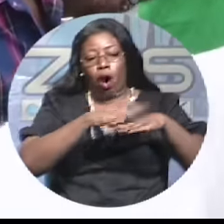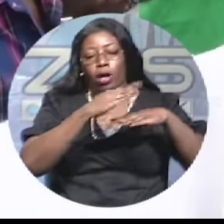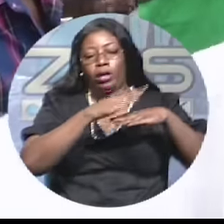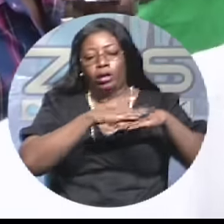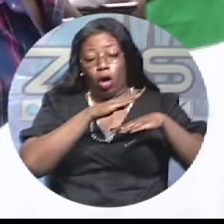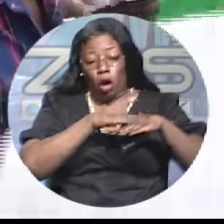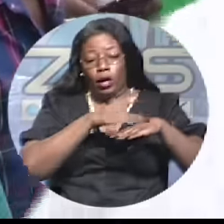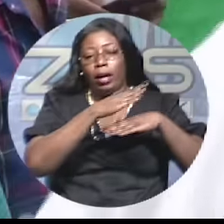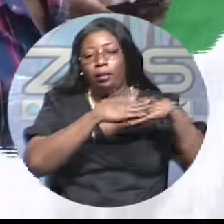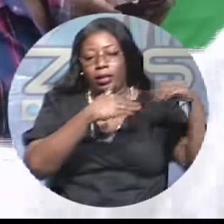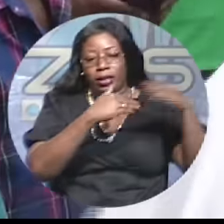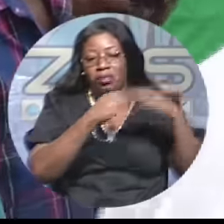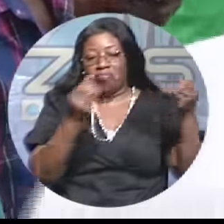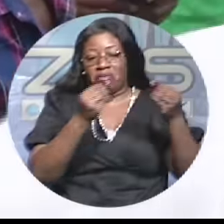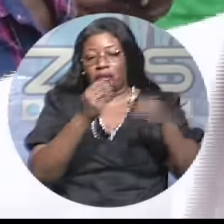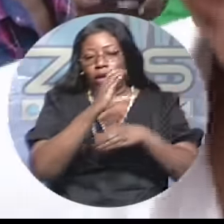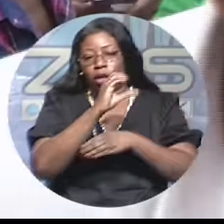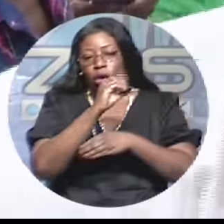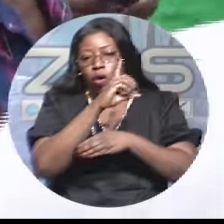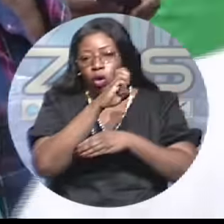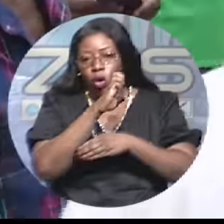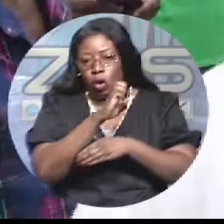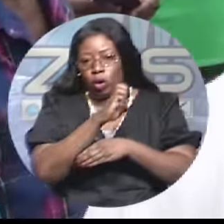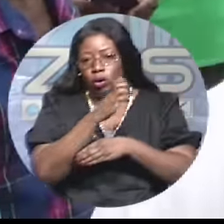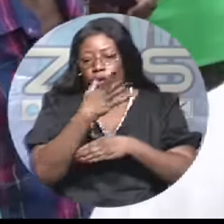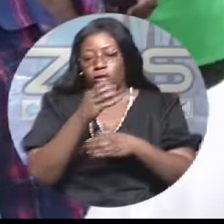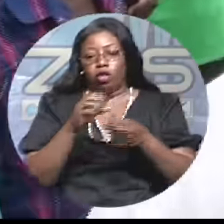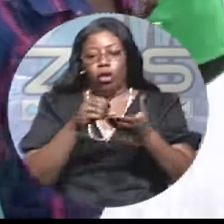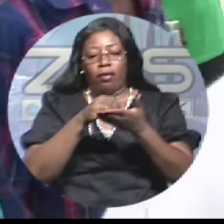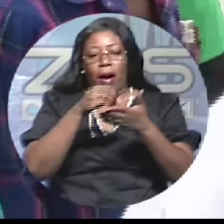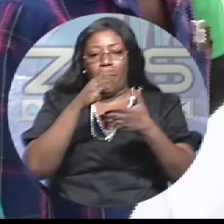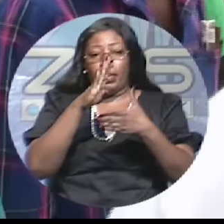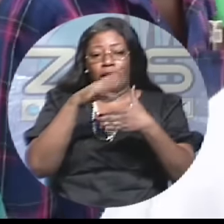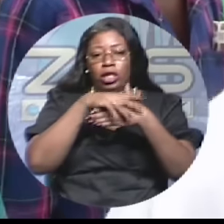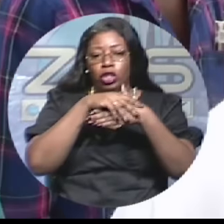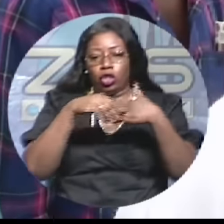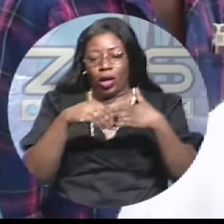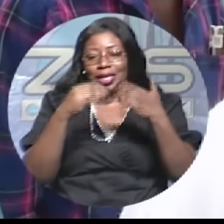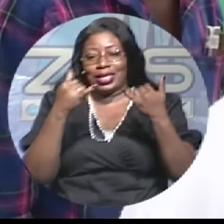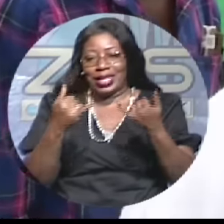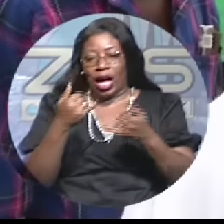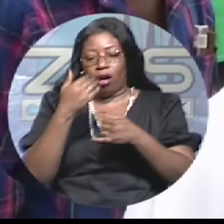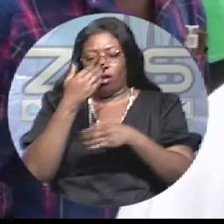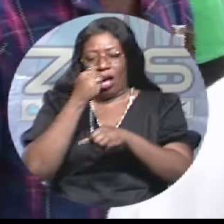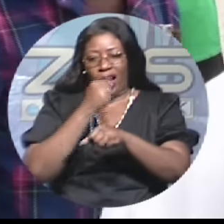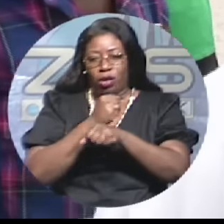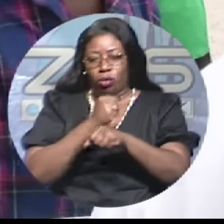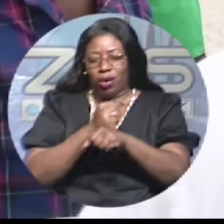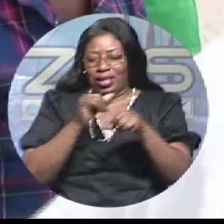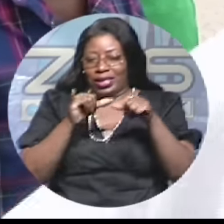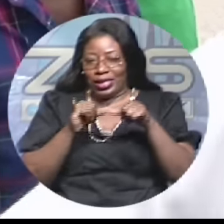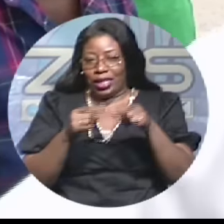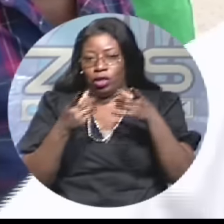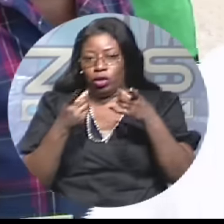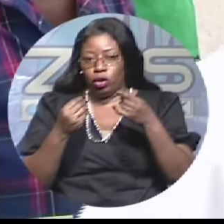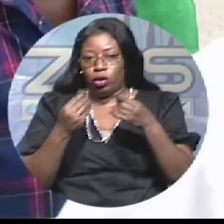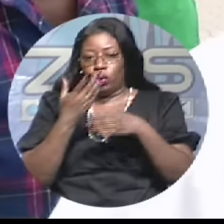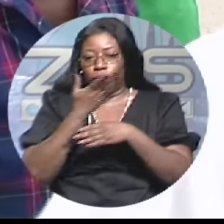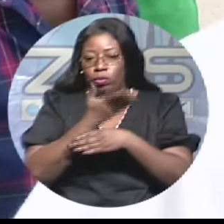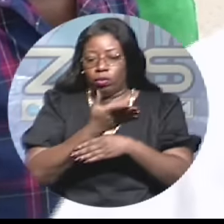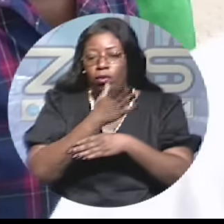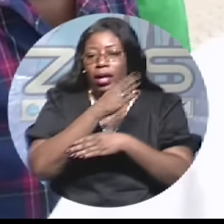And it's not up to code? You telling me you almost have $1 billion now worth of work and stuff to do at that place? And the